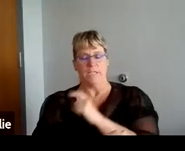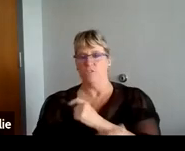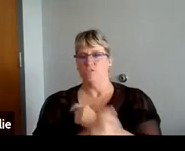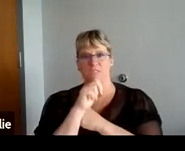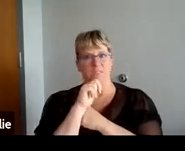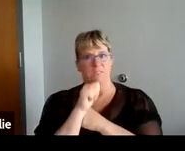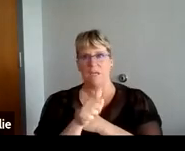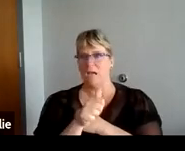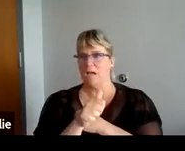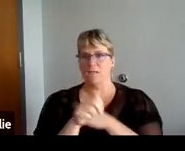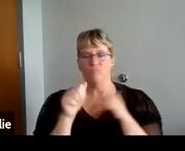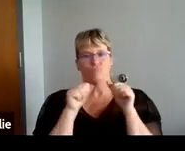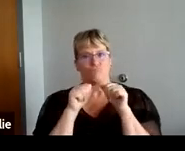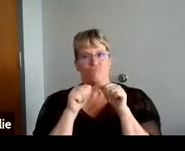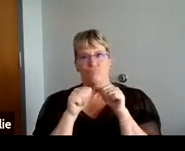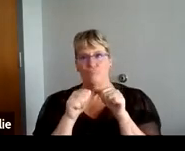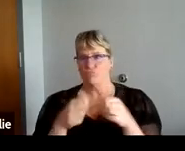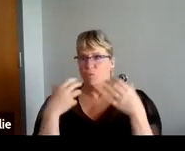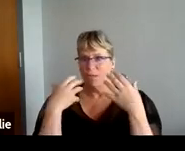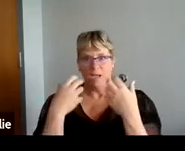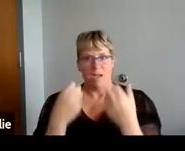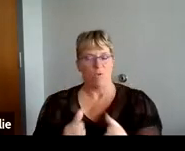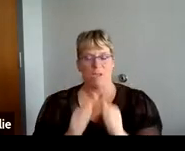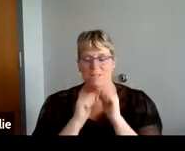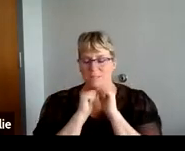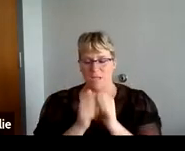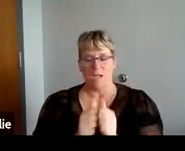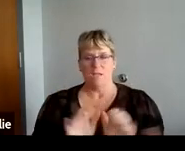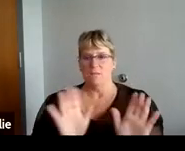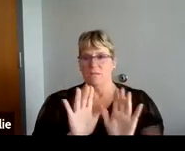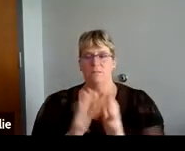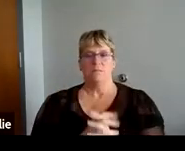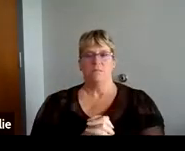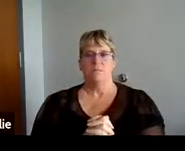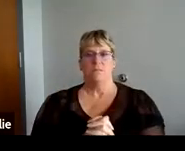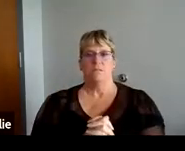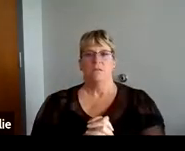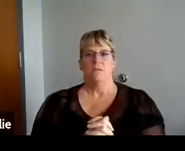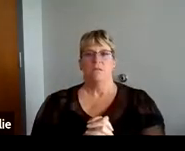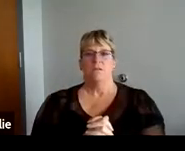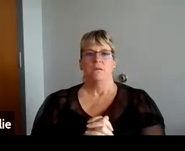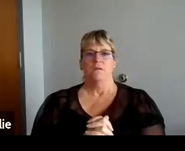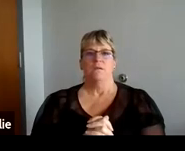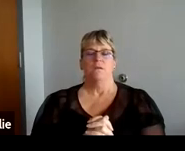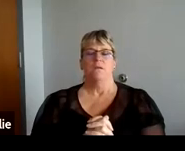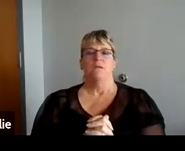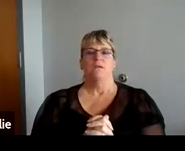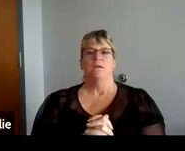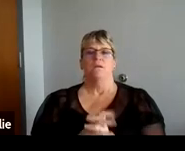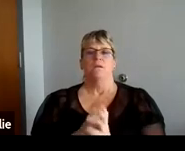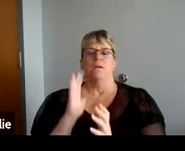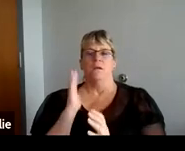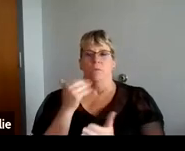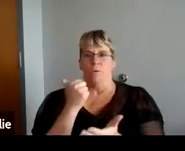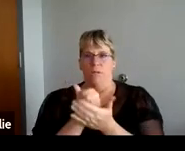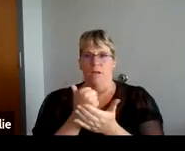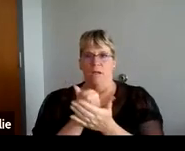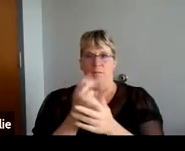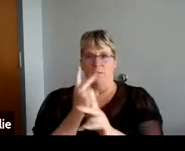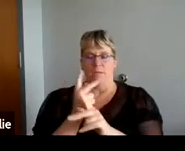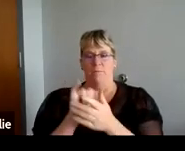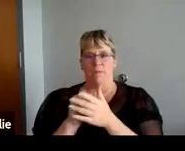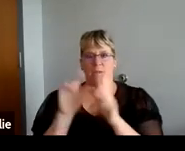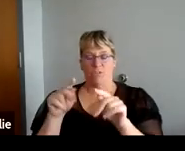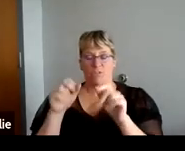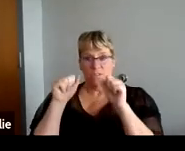an extended recovery. It will help the individual stay alive